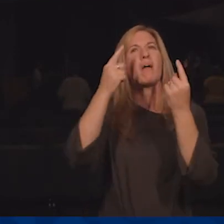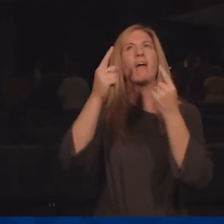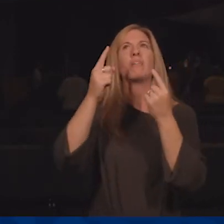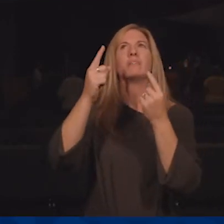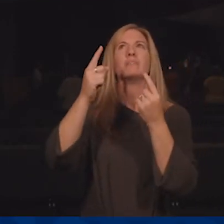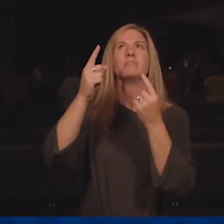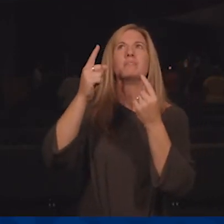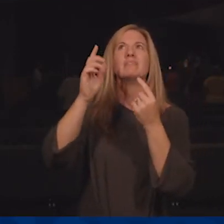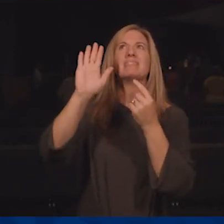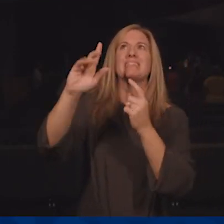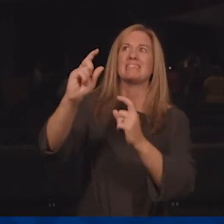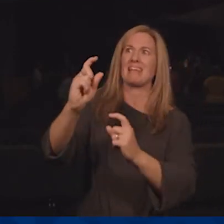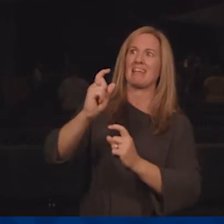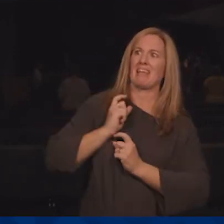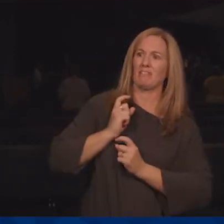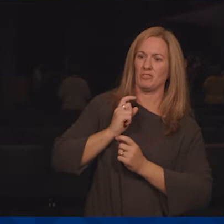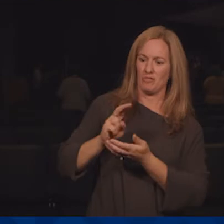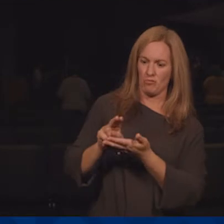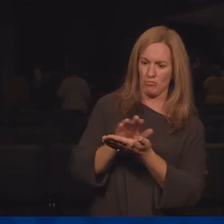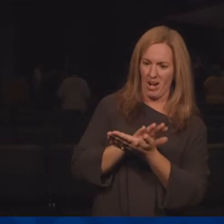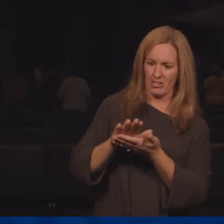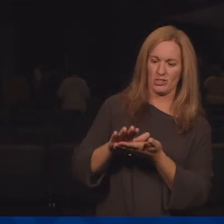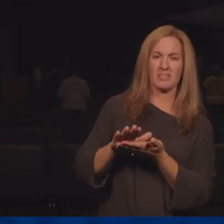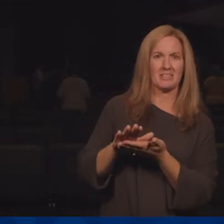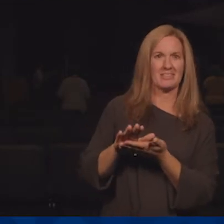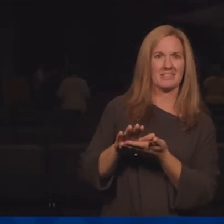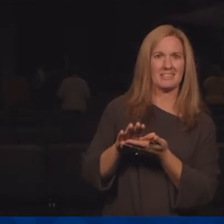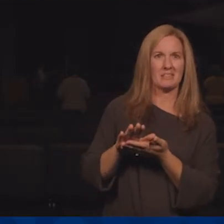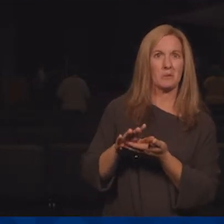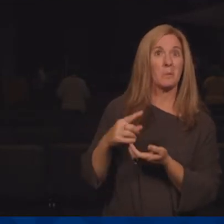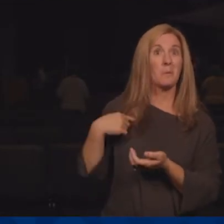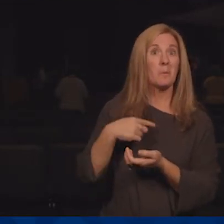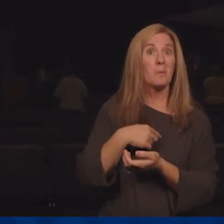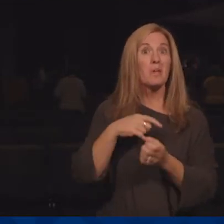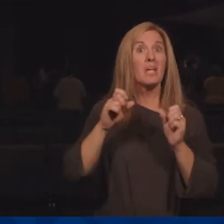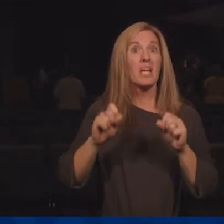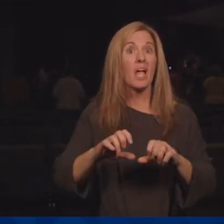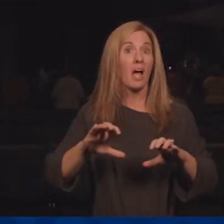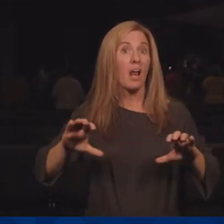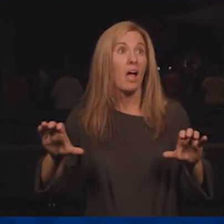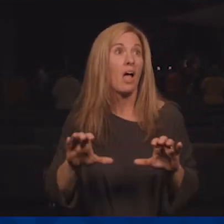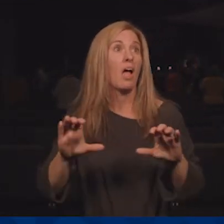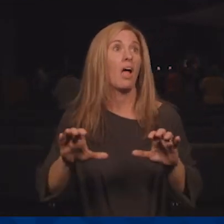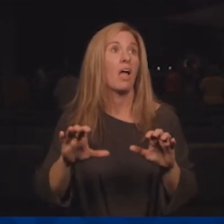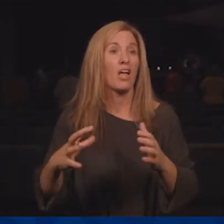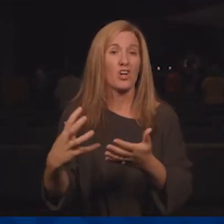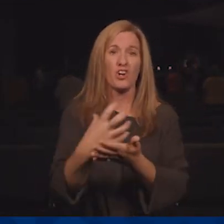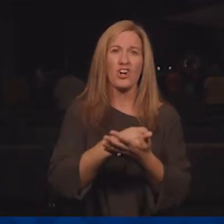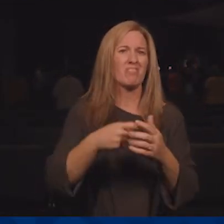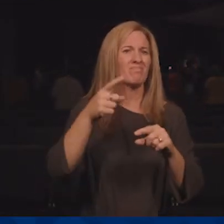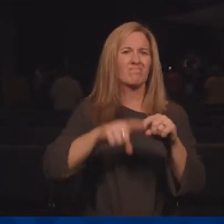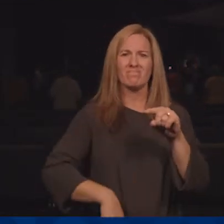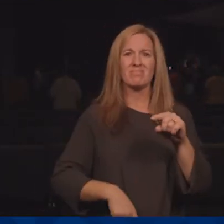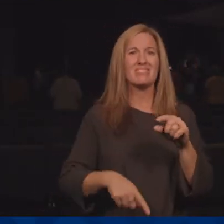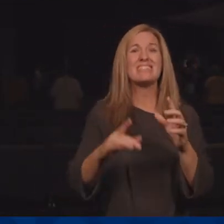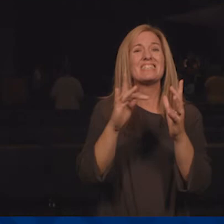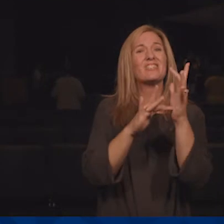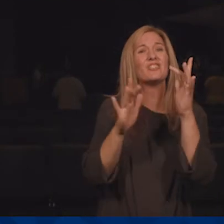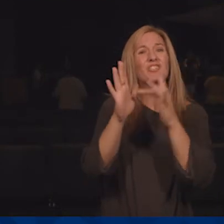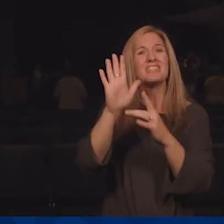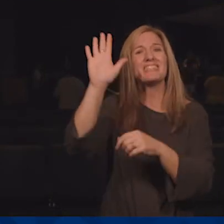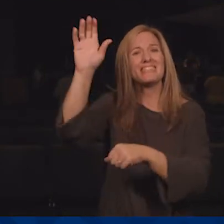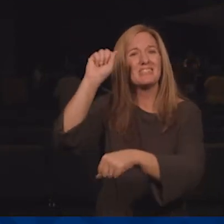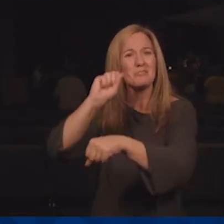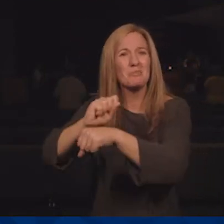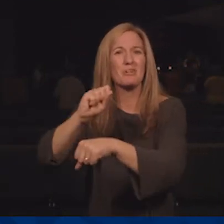righteousness. This righteousness cannot be gained by our own efforts. It's the fruit of what Jesus